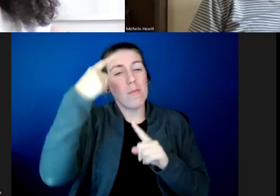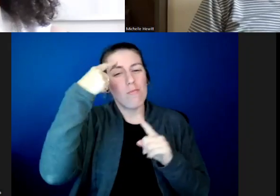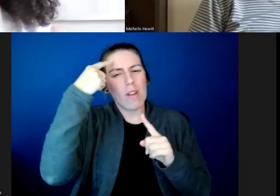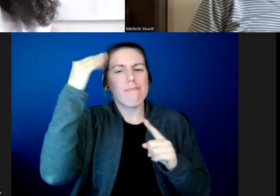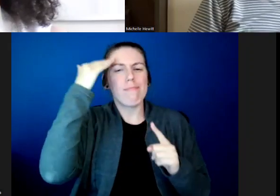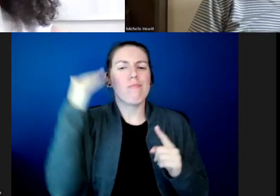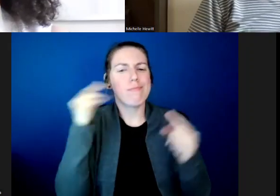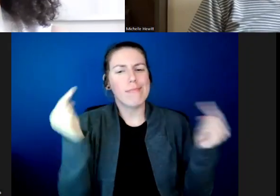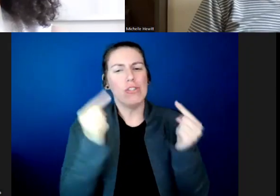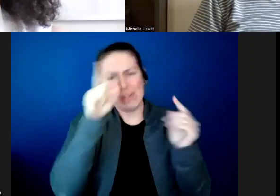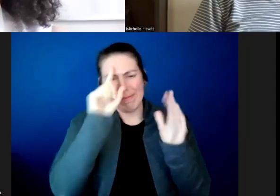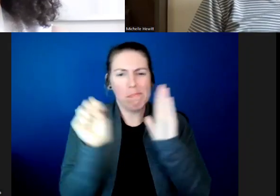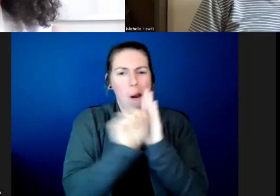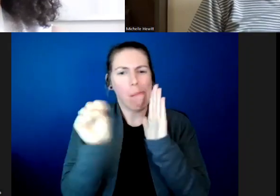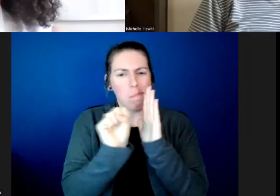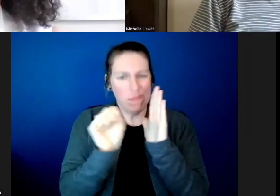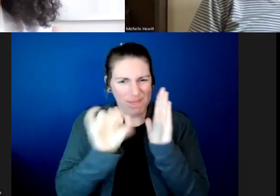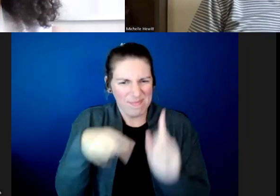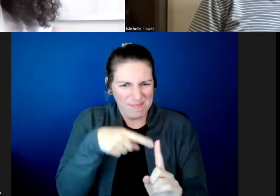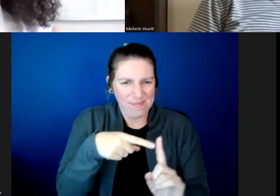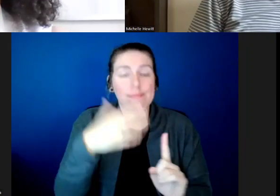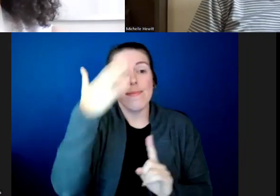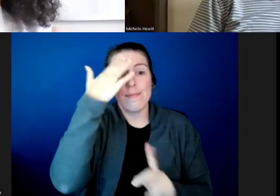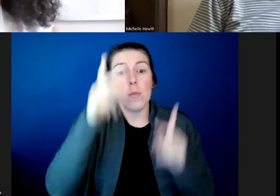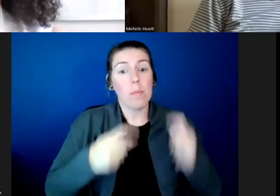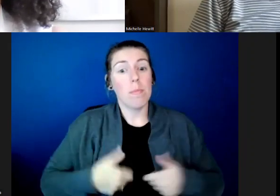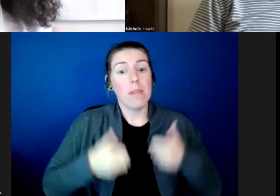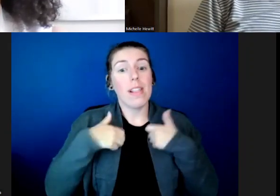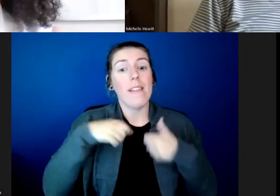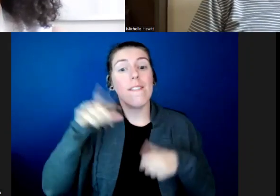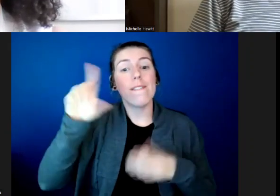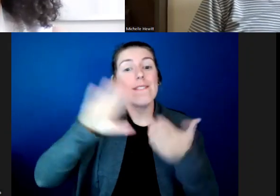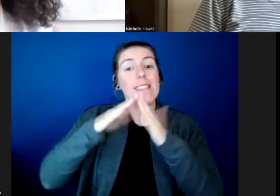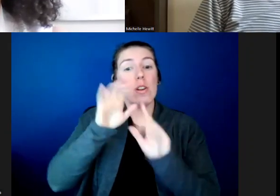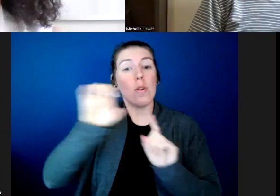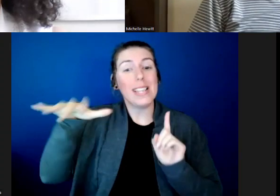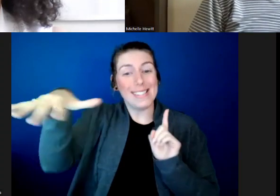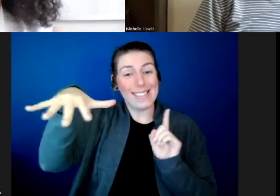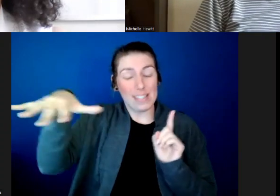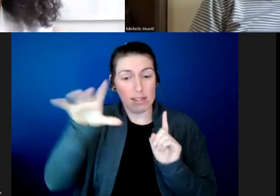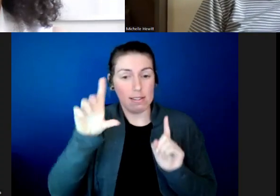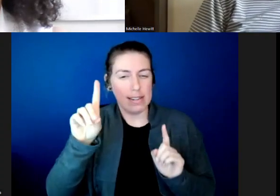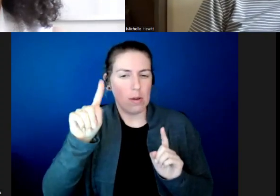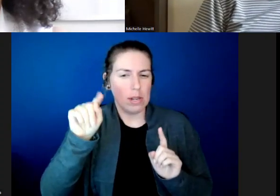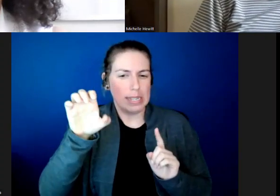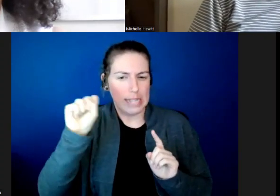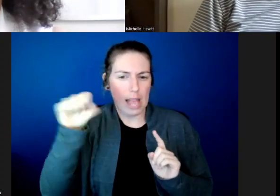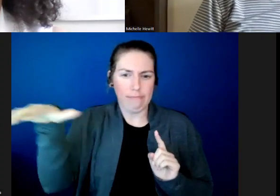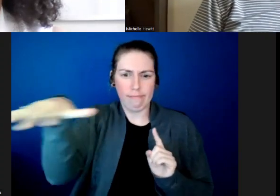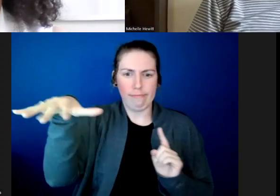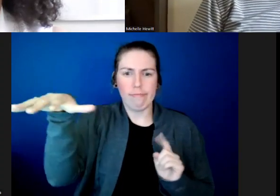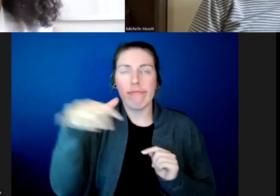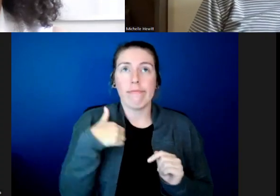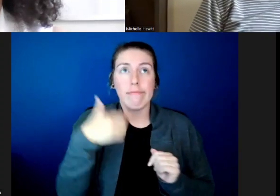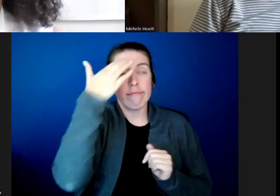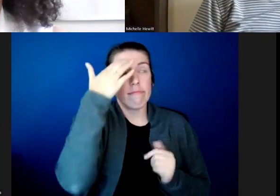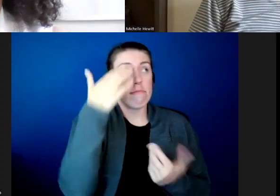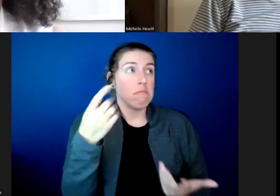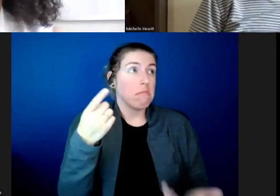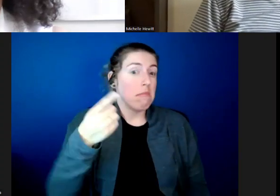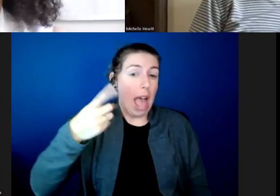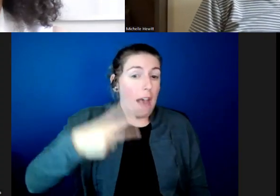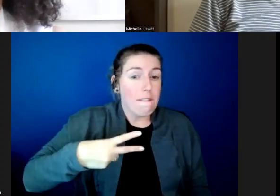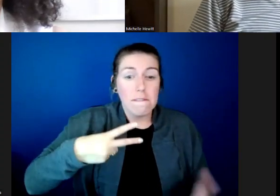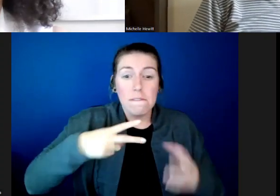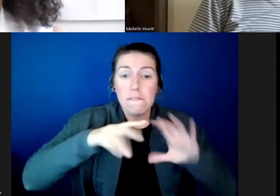people on the downtown east side, a massive proportion, I know it's more than half of people, already had